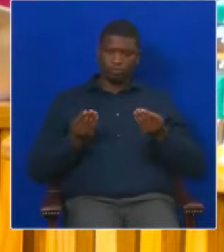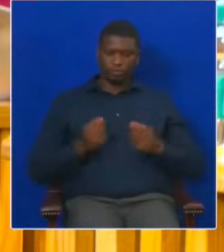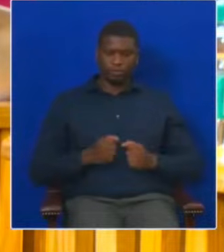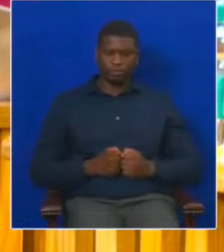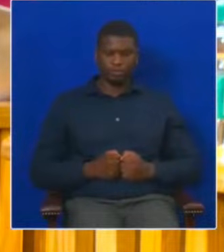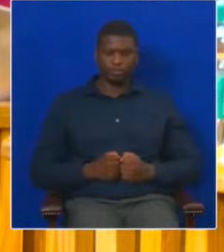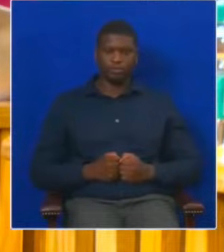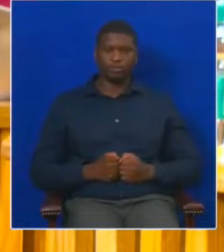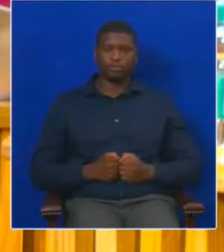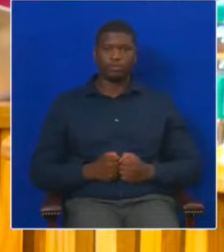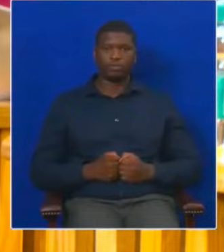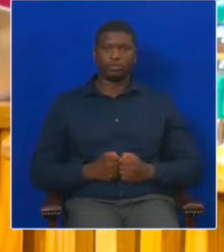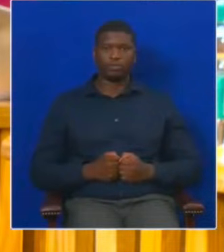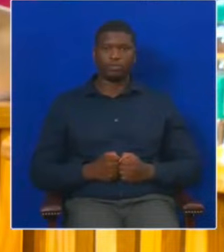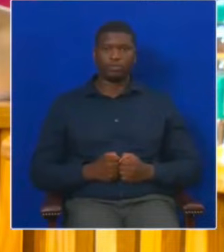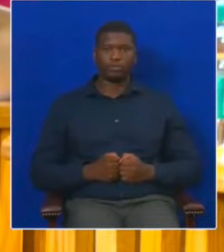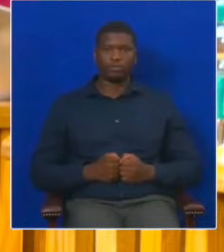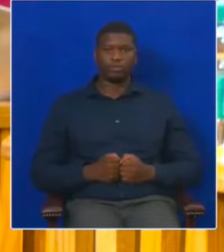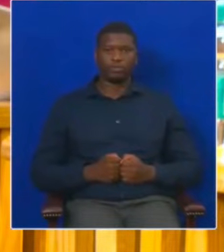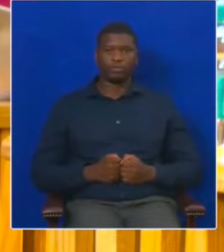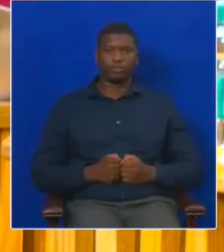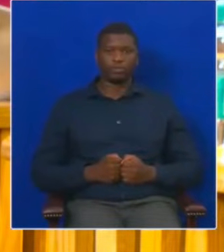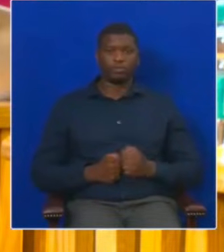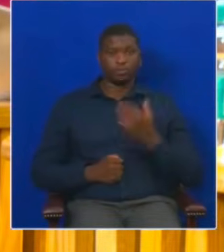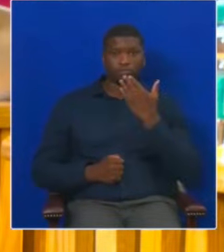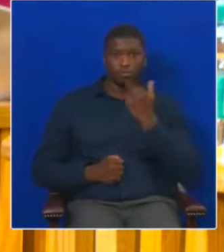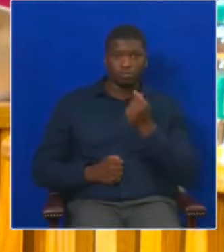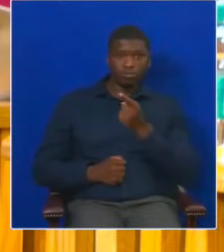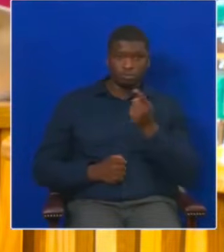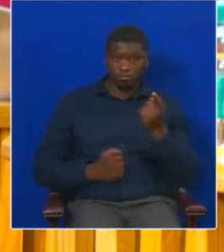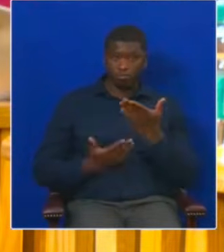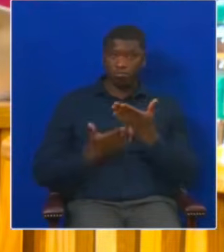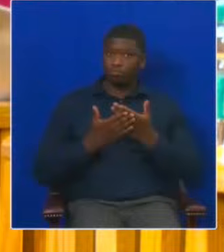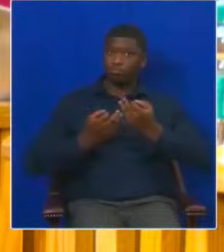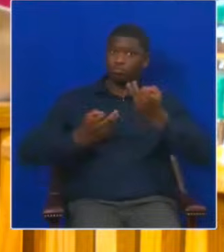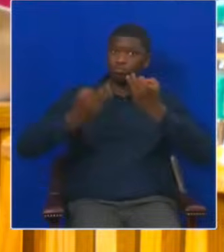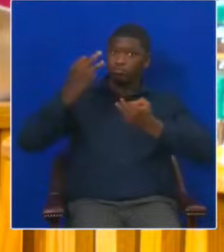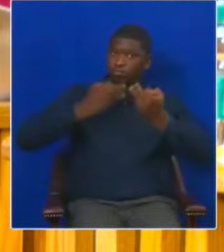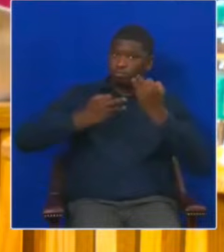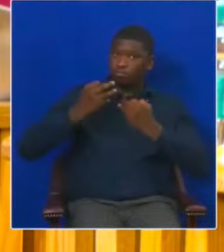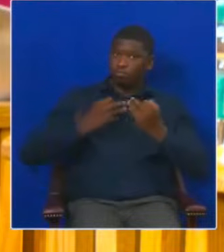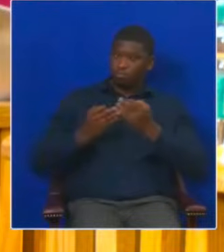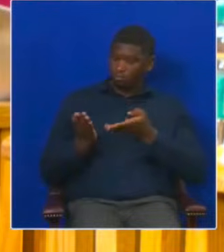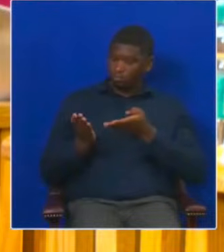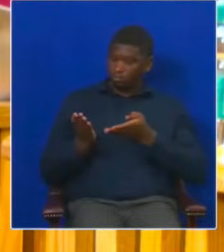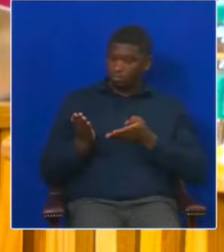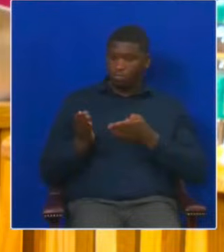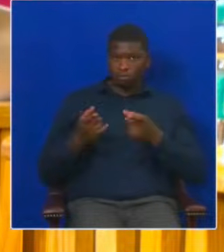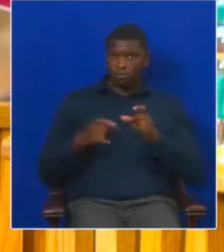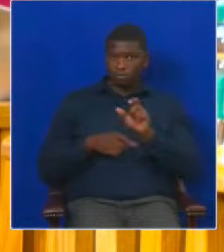Could you then take the Commission through the contents of paragraph 5?